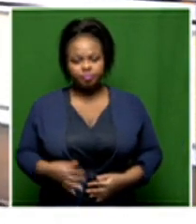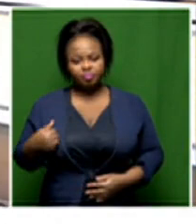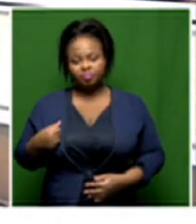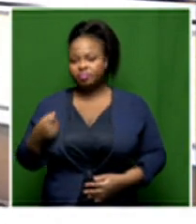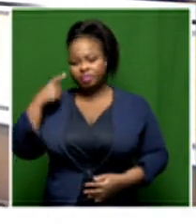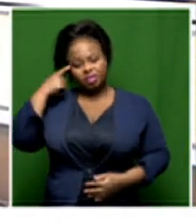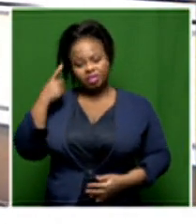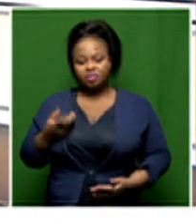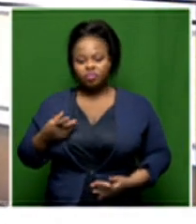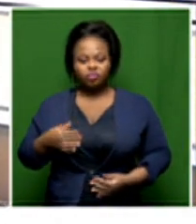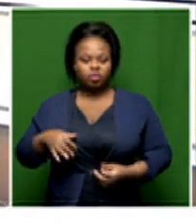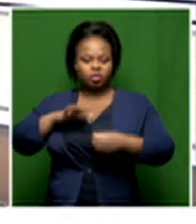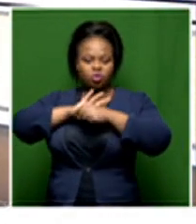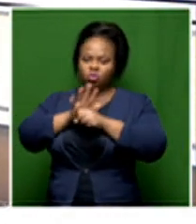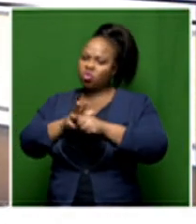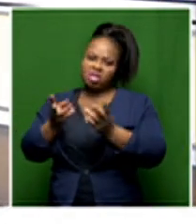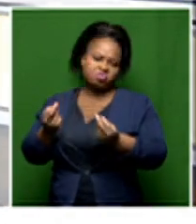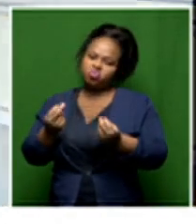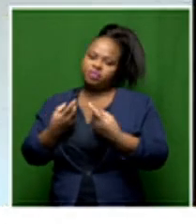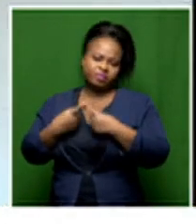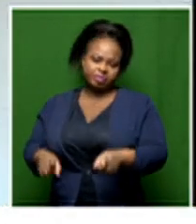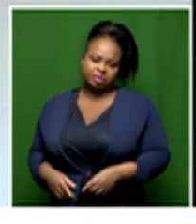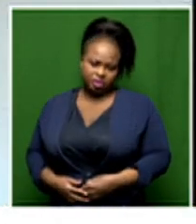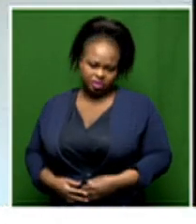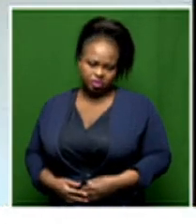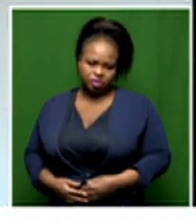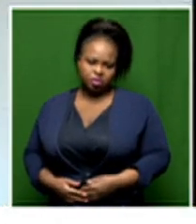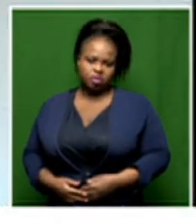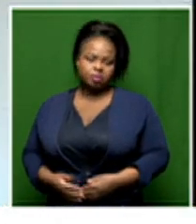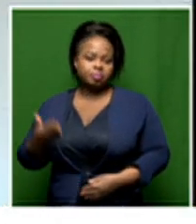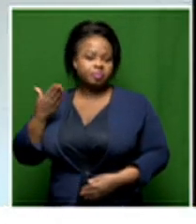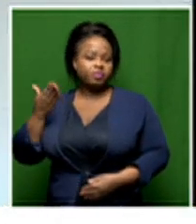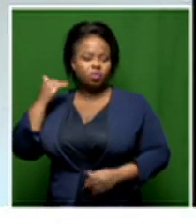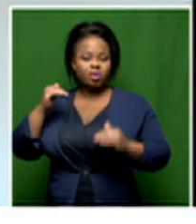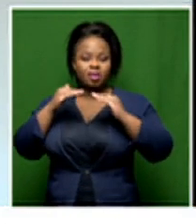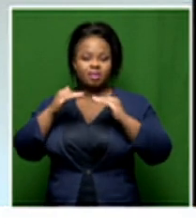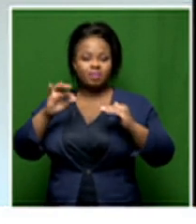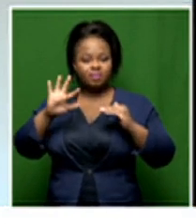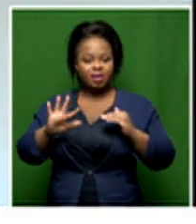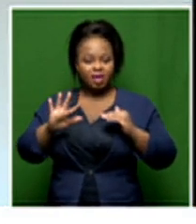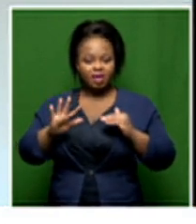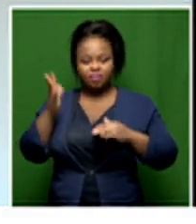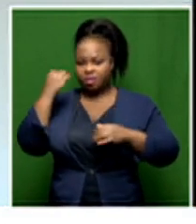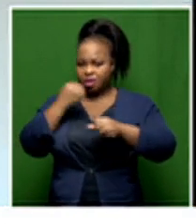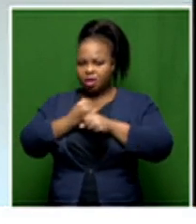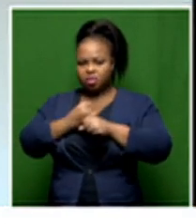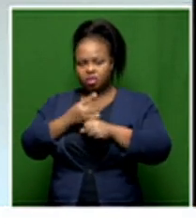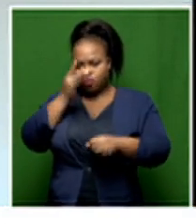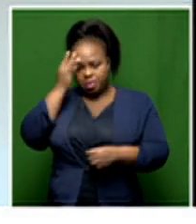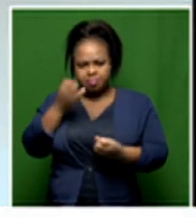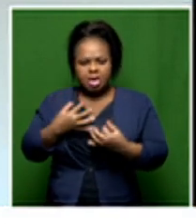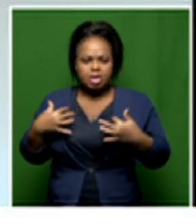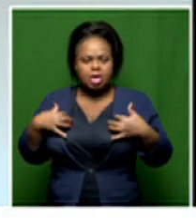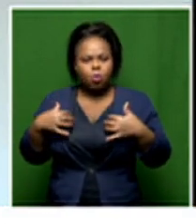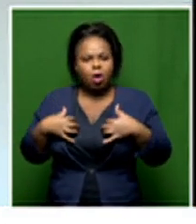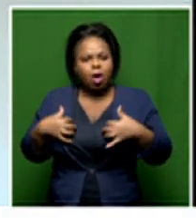COVID is not extremely new at this point. So at level 5, alert level 5 last year in March, there was a lot of anxiety